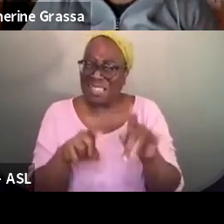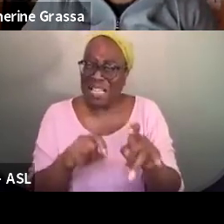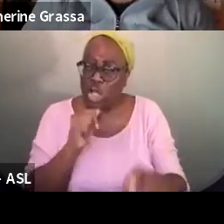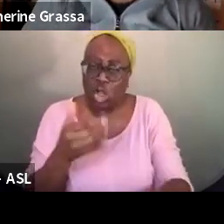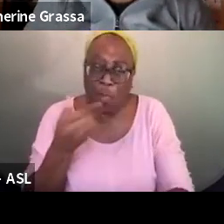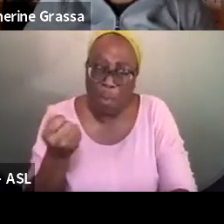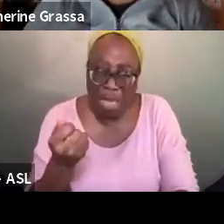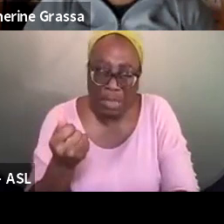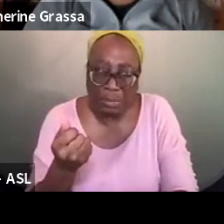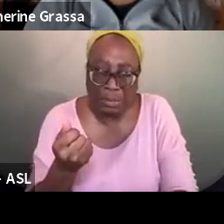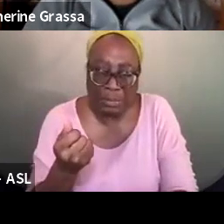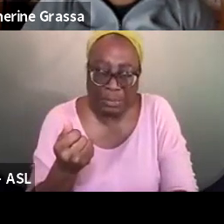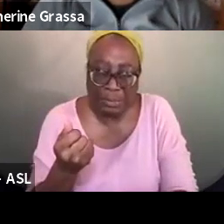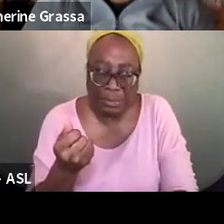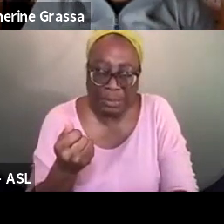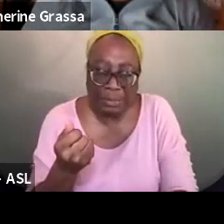any means in terms of,